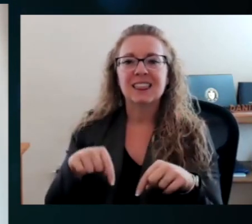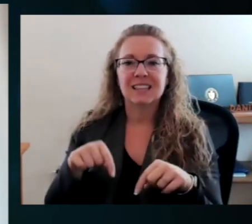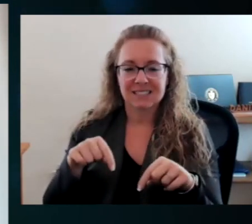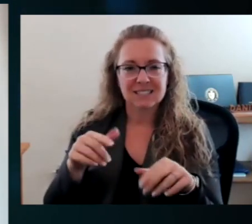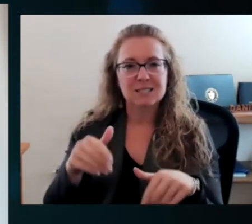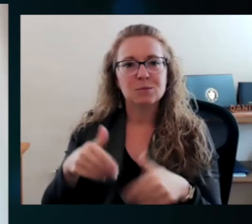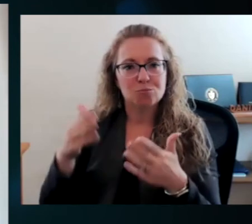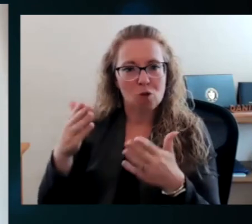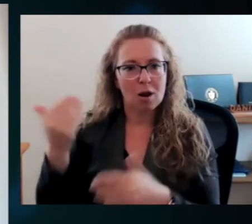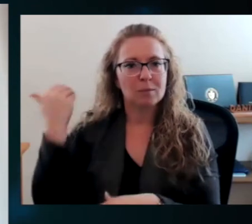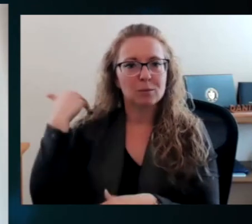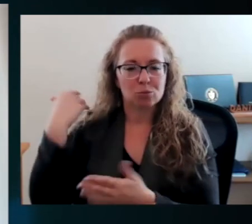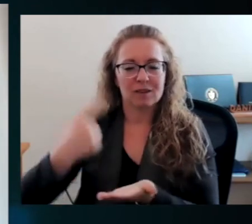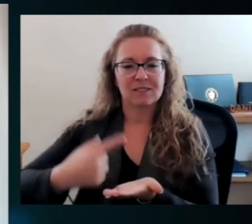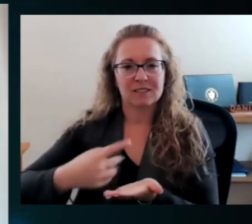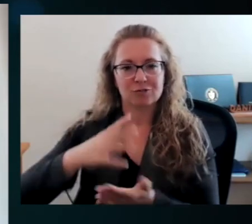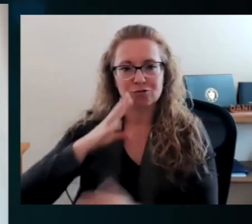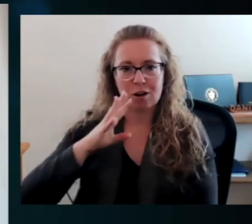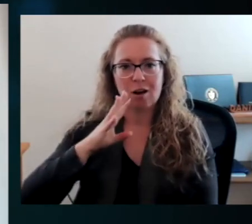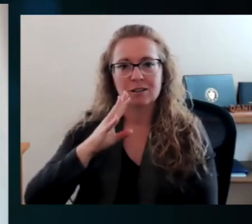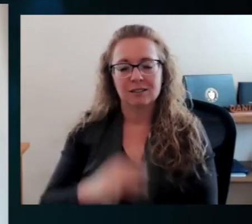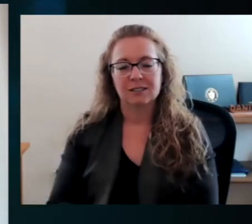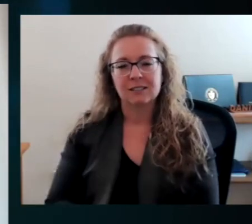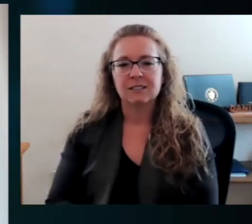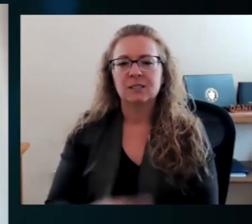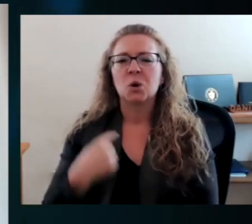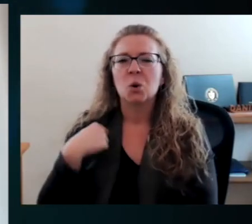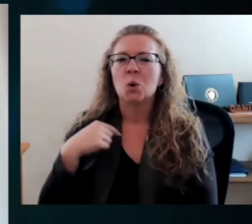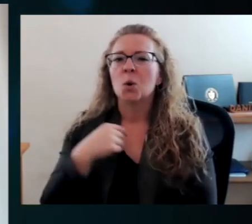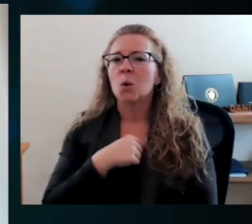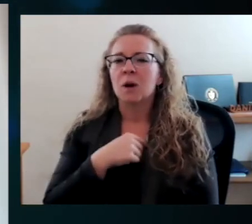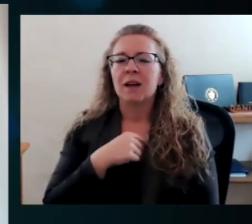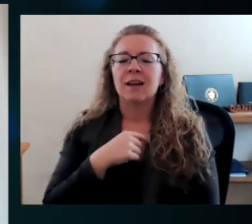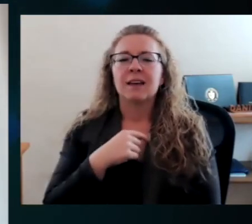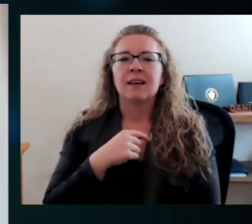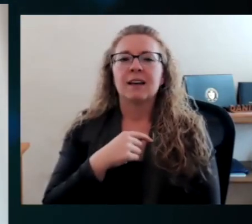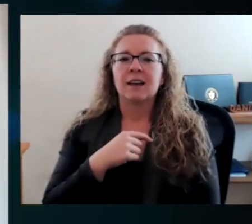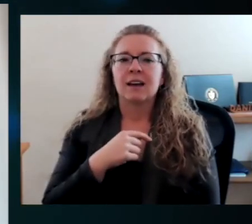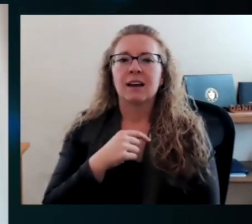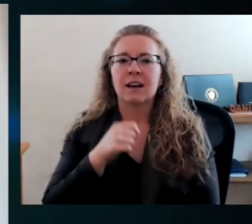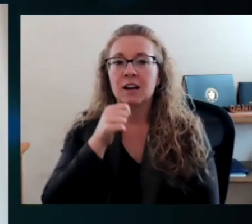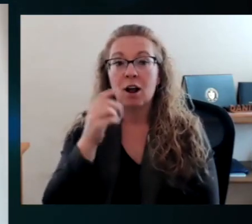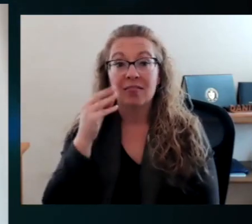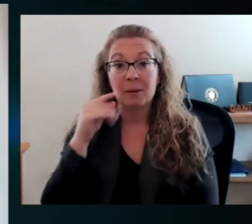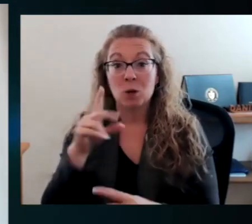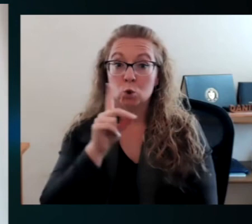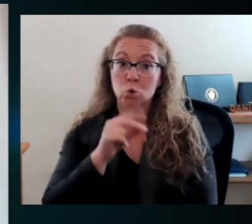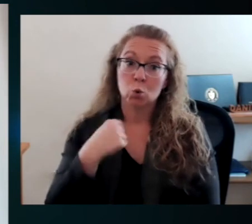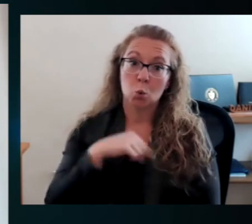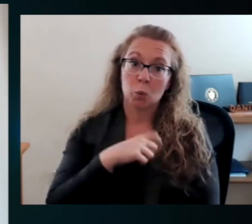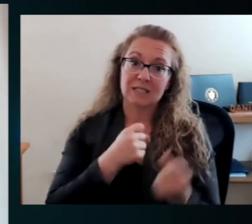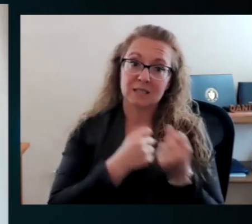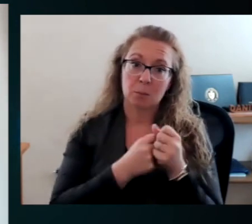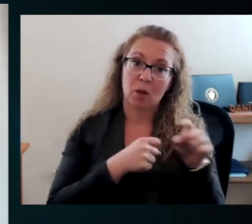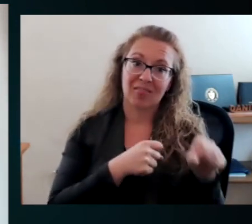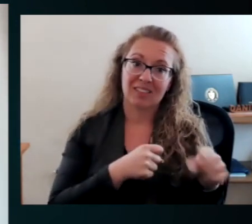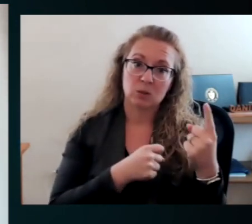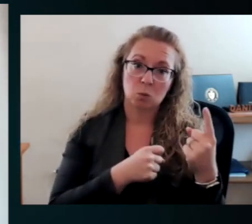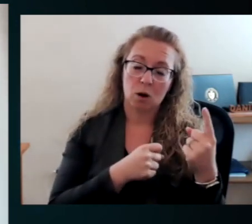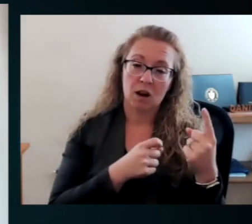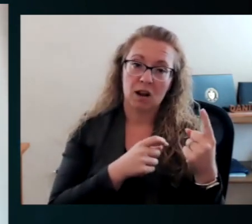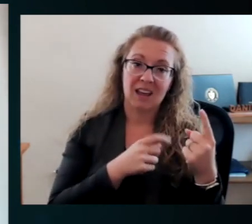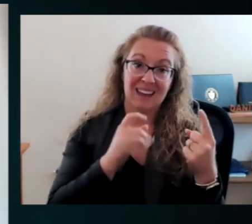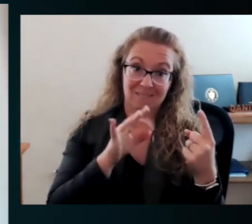talks. I think we need to not think in terms of if we support this marginal group, we're not going to be able to support this marginal